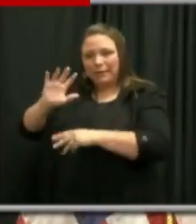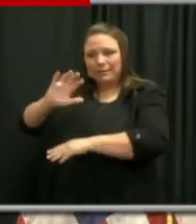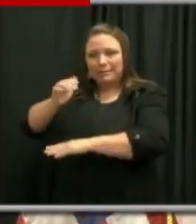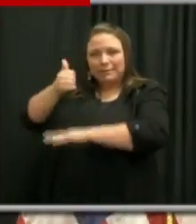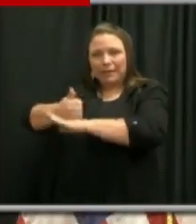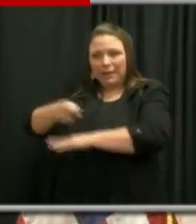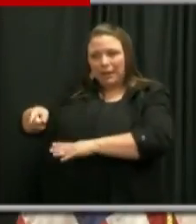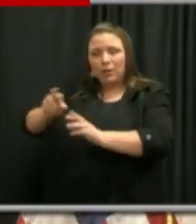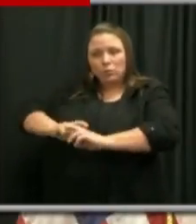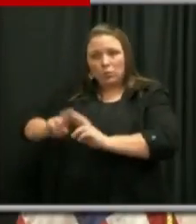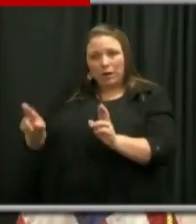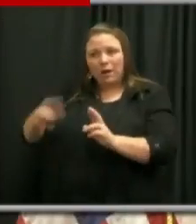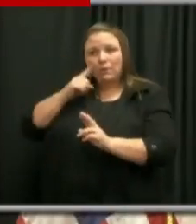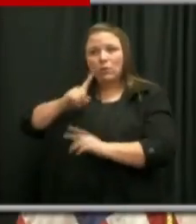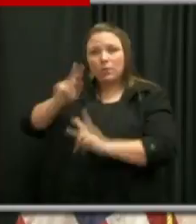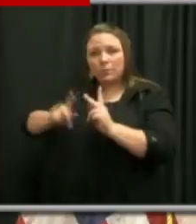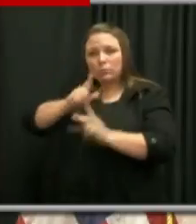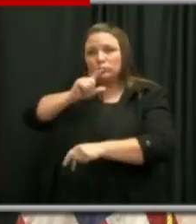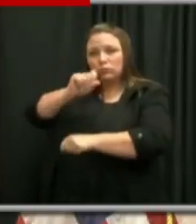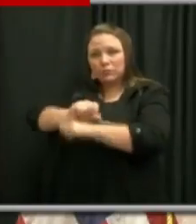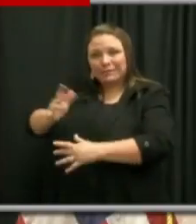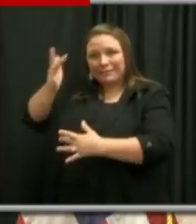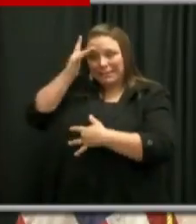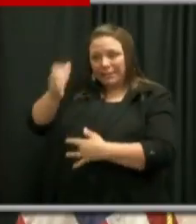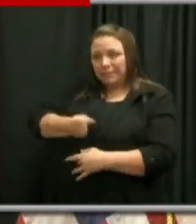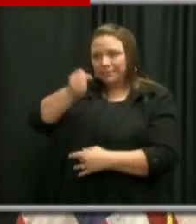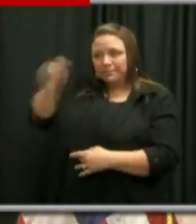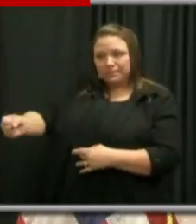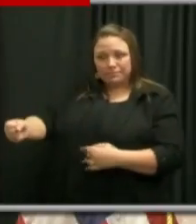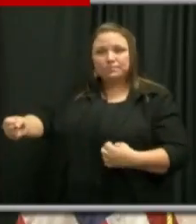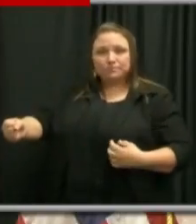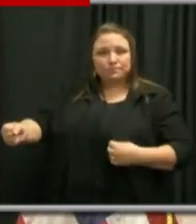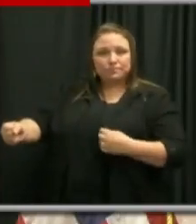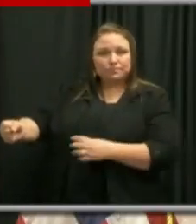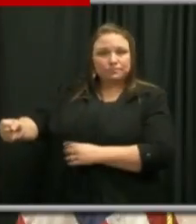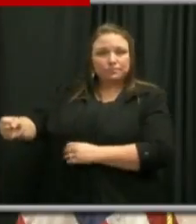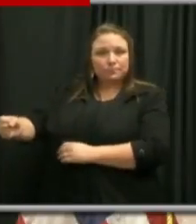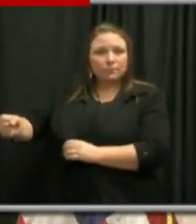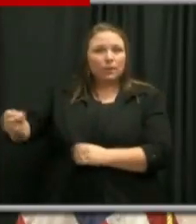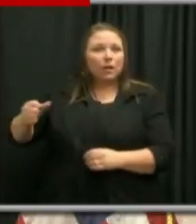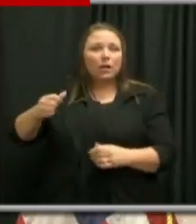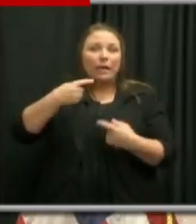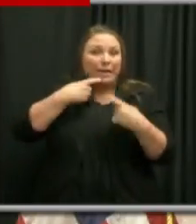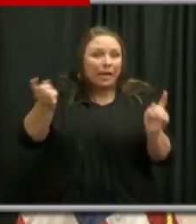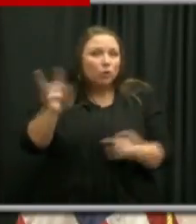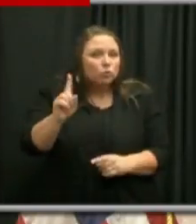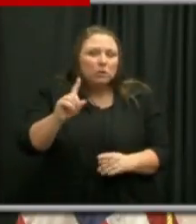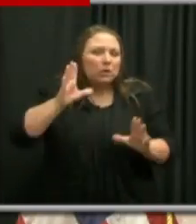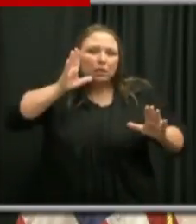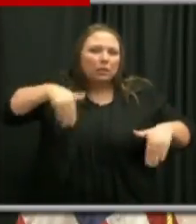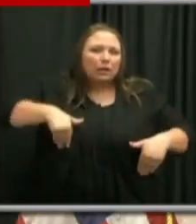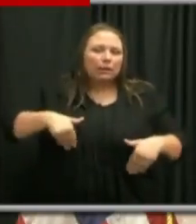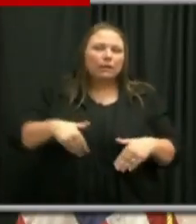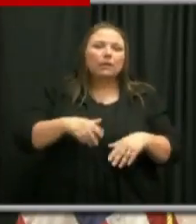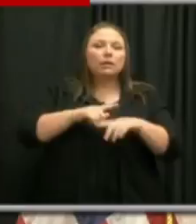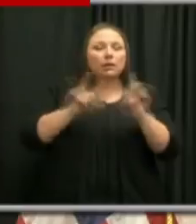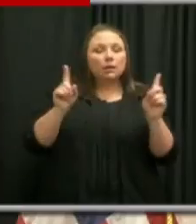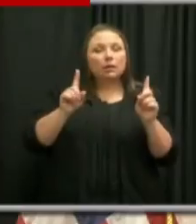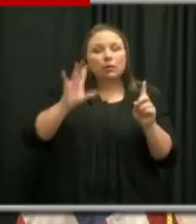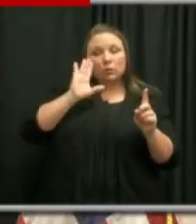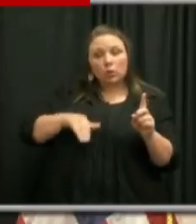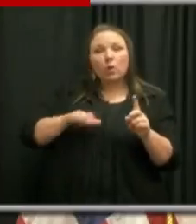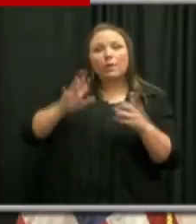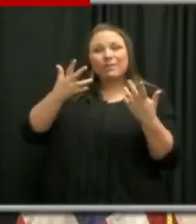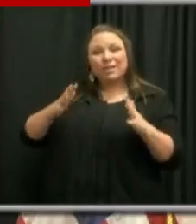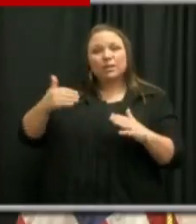up, ready for those individuals. And I'm not ready to announce the location, but I just know that cots are